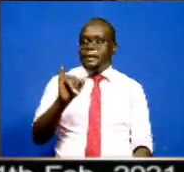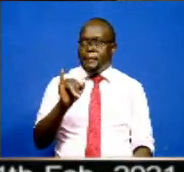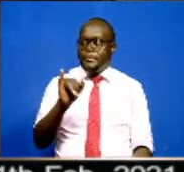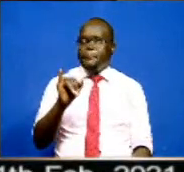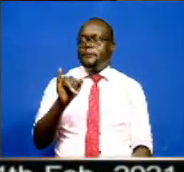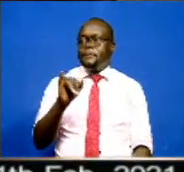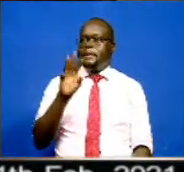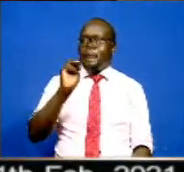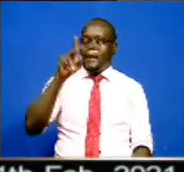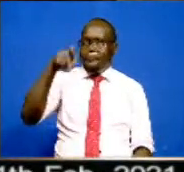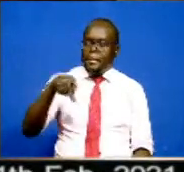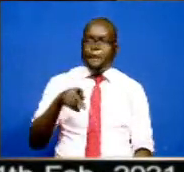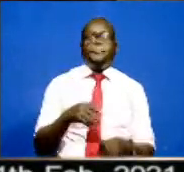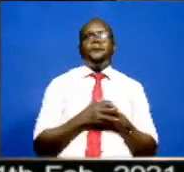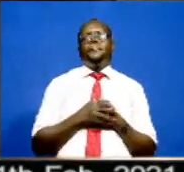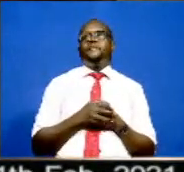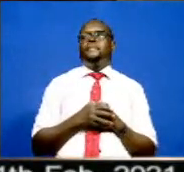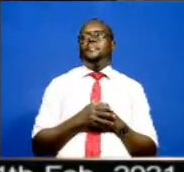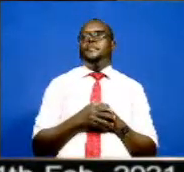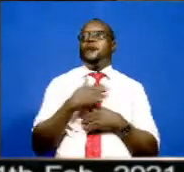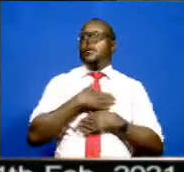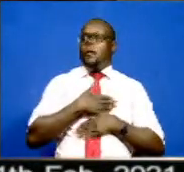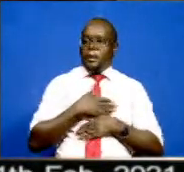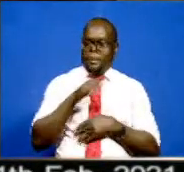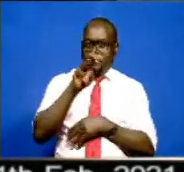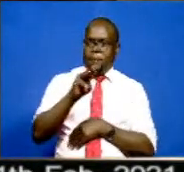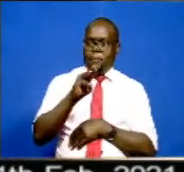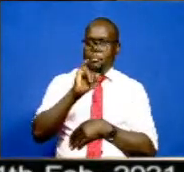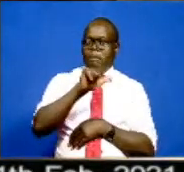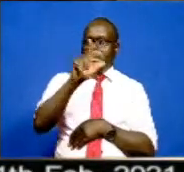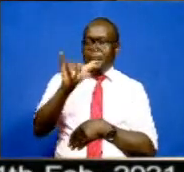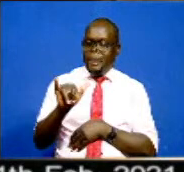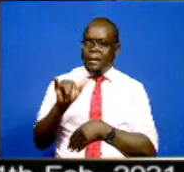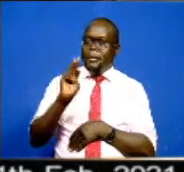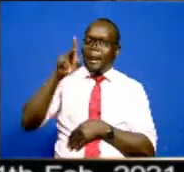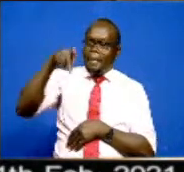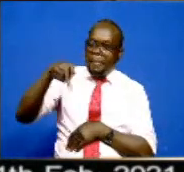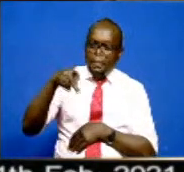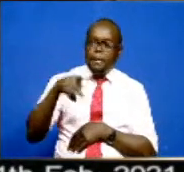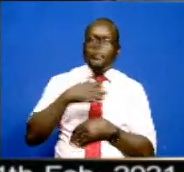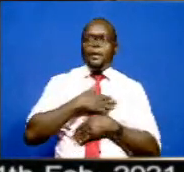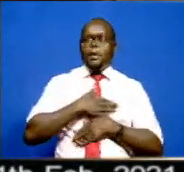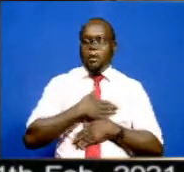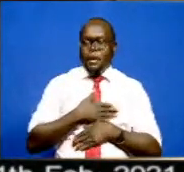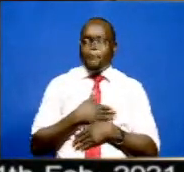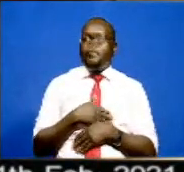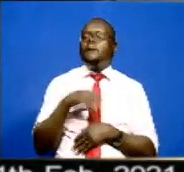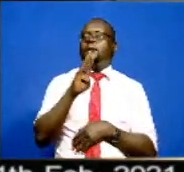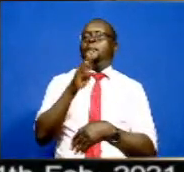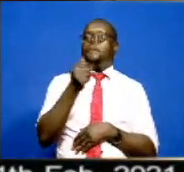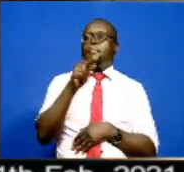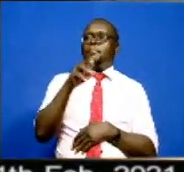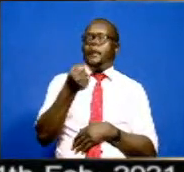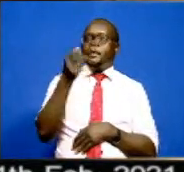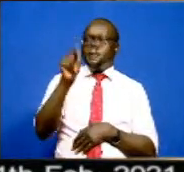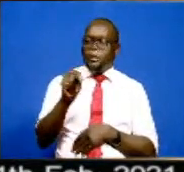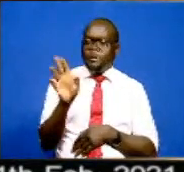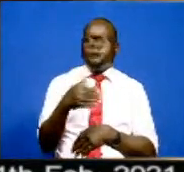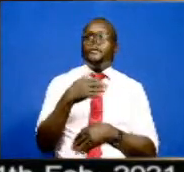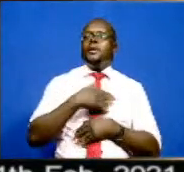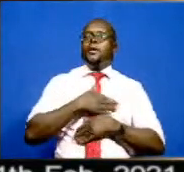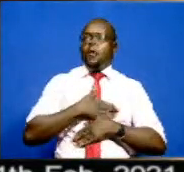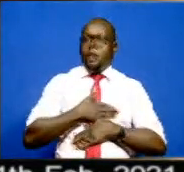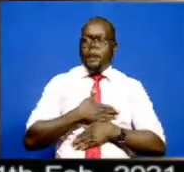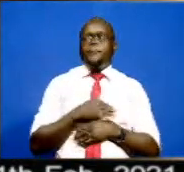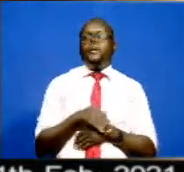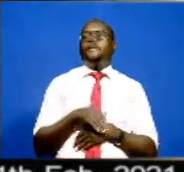EGH, MP, the Honorable Mili Odhiambo Mabona, MP, the Honorable Dr. Benson Makali Mulu, MP, the